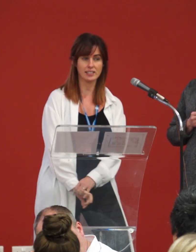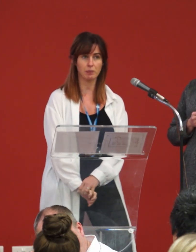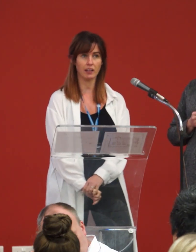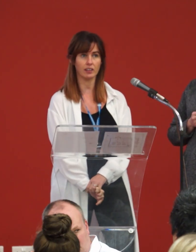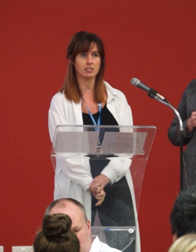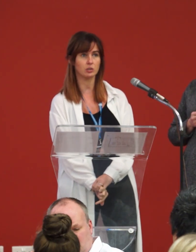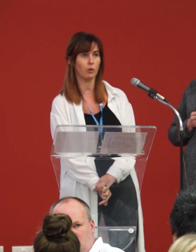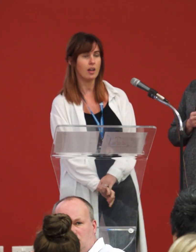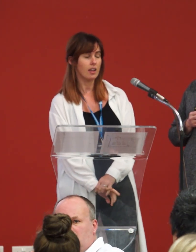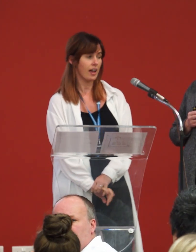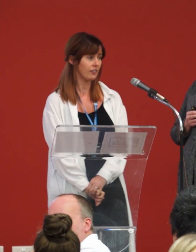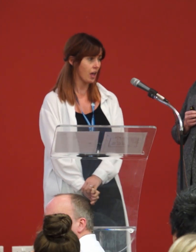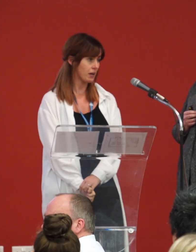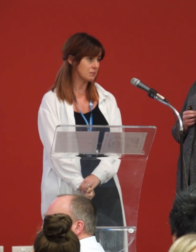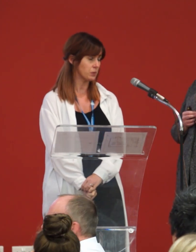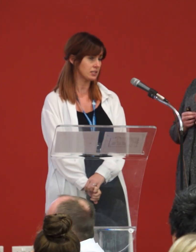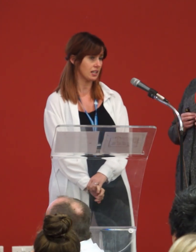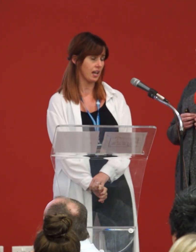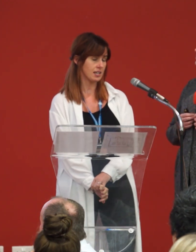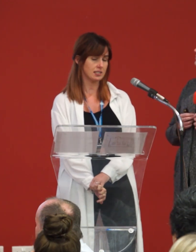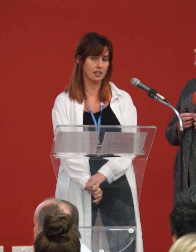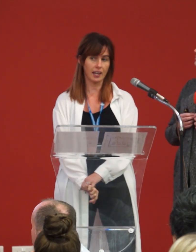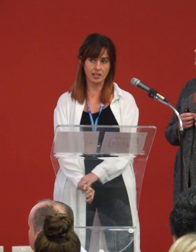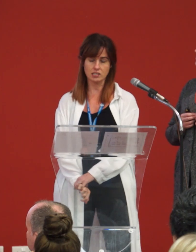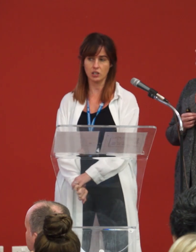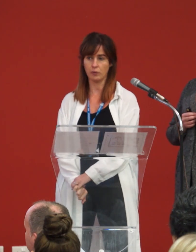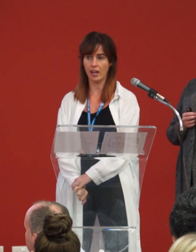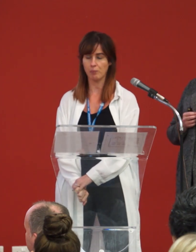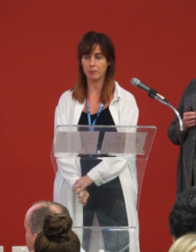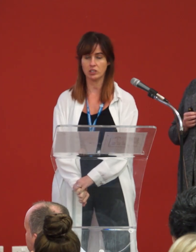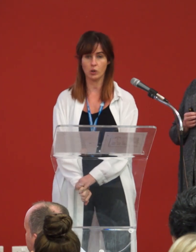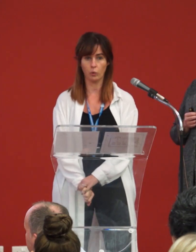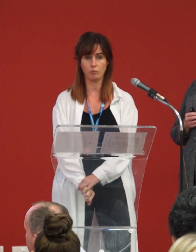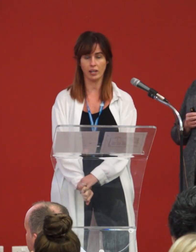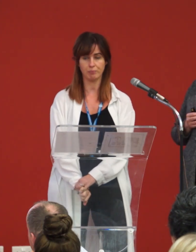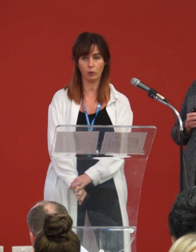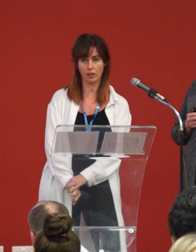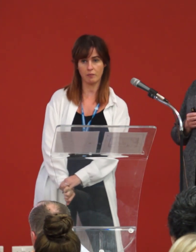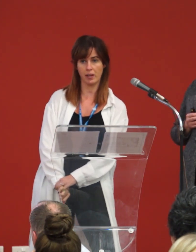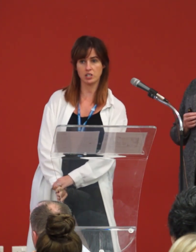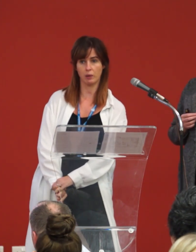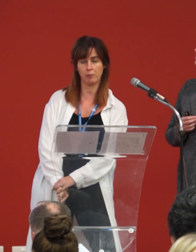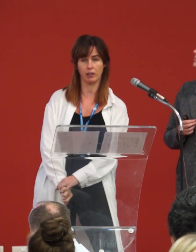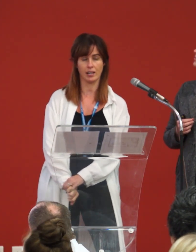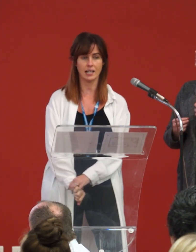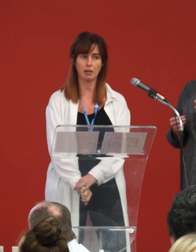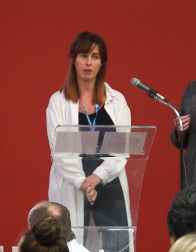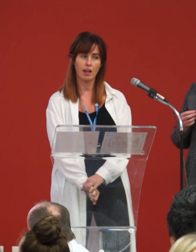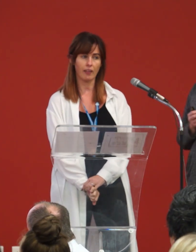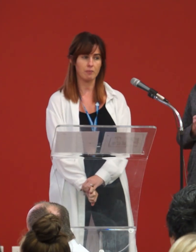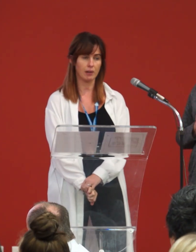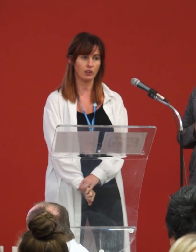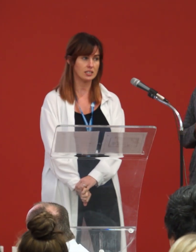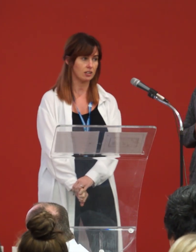and trying to explain things. So the healthcare passport is an aid to allow people to know really important information about people in a